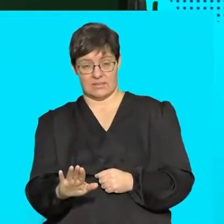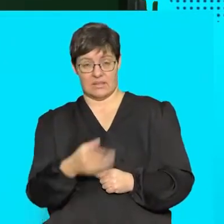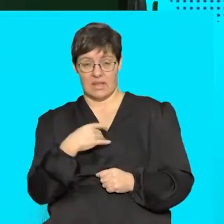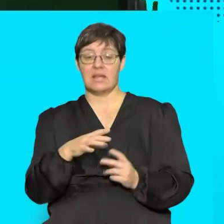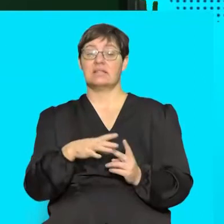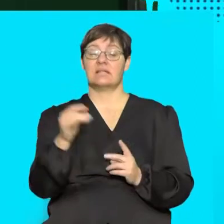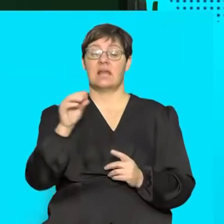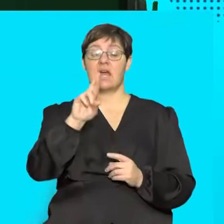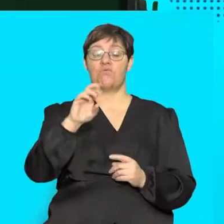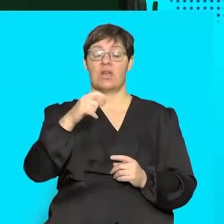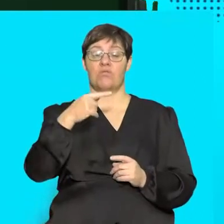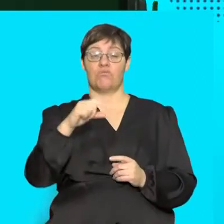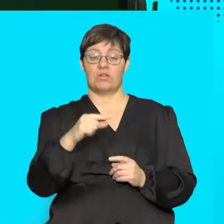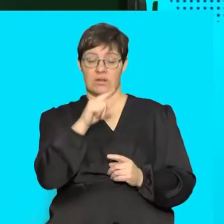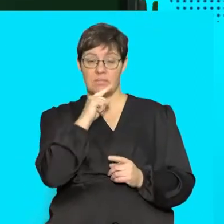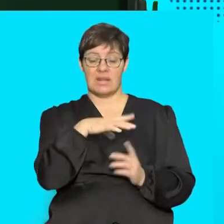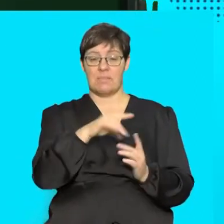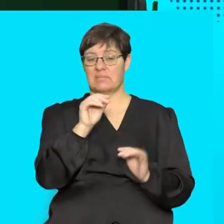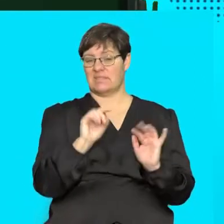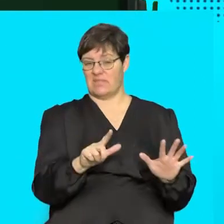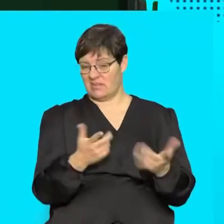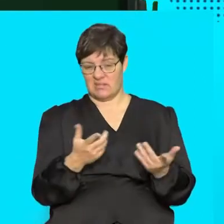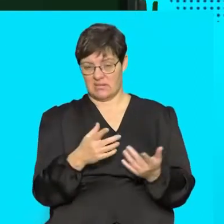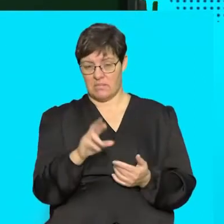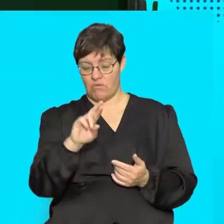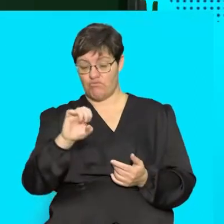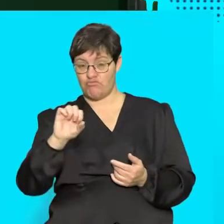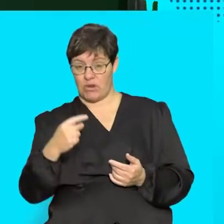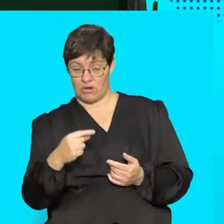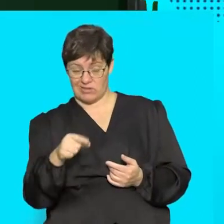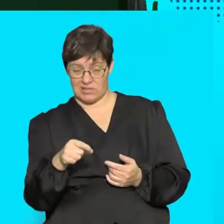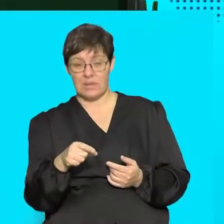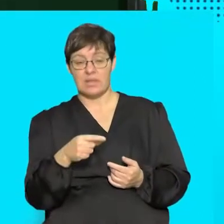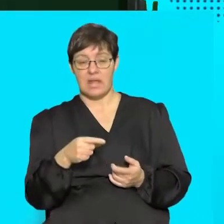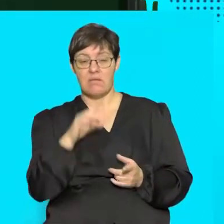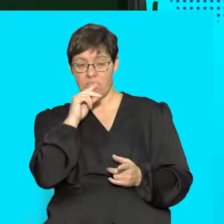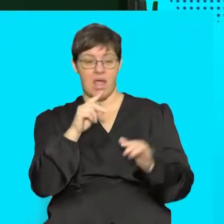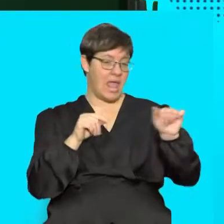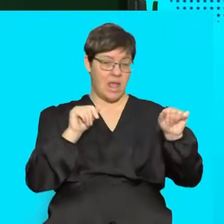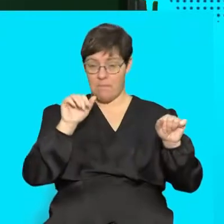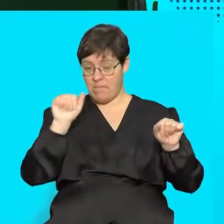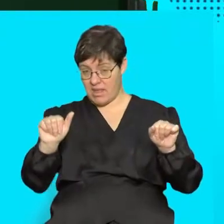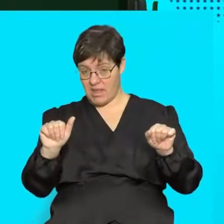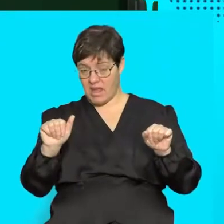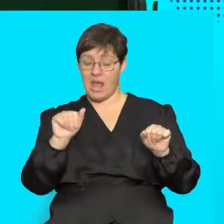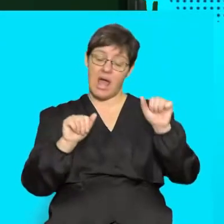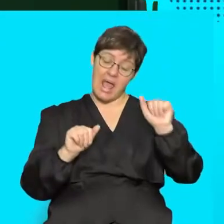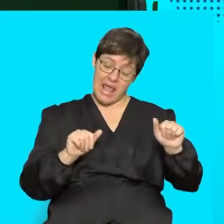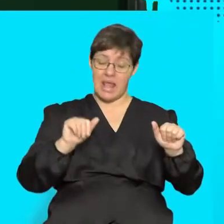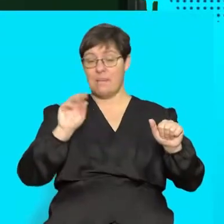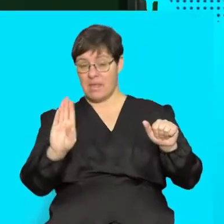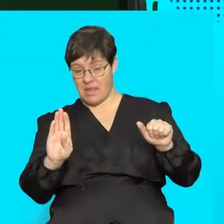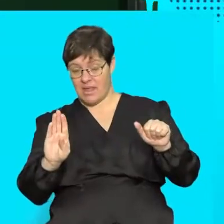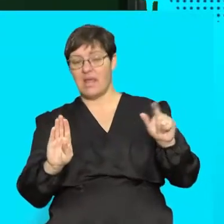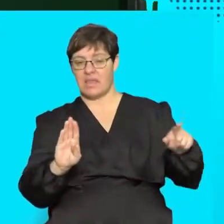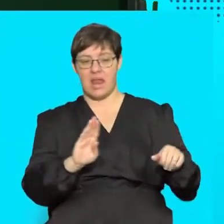together? Then you select regression. After selecting regression, you should get the value of A and B, the slope